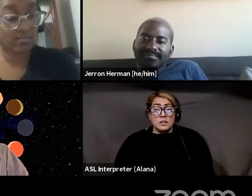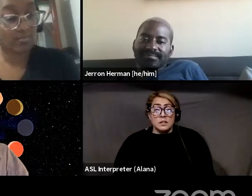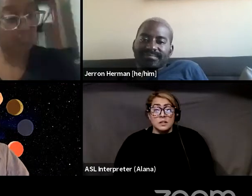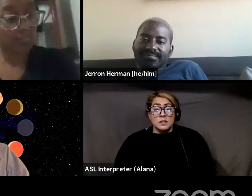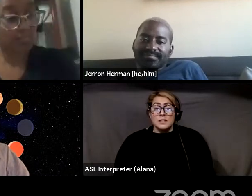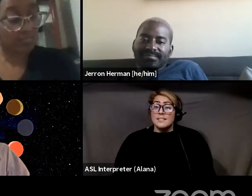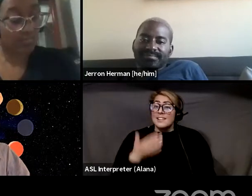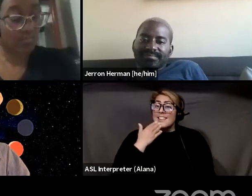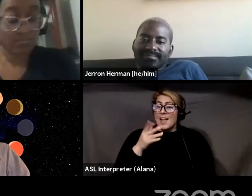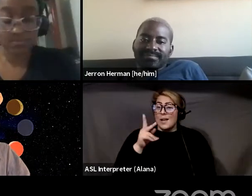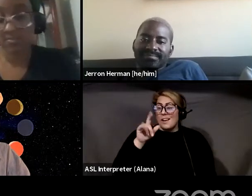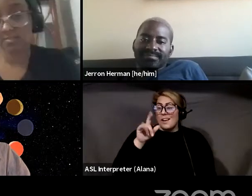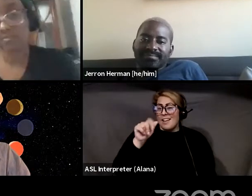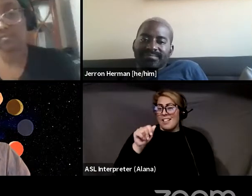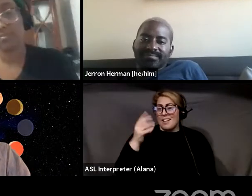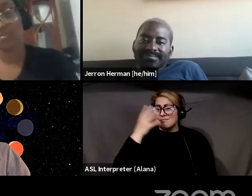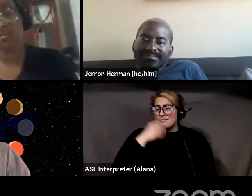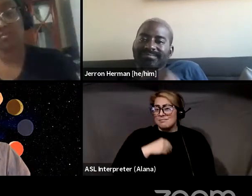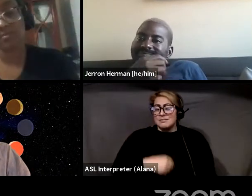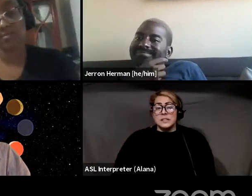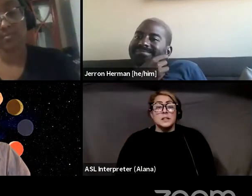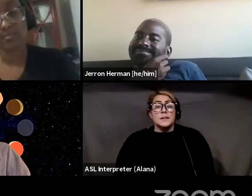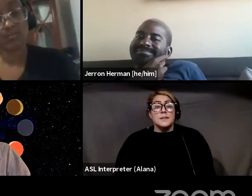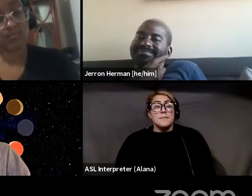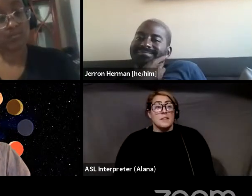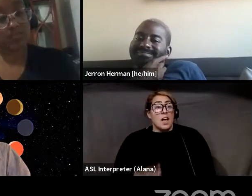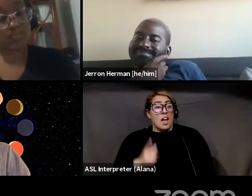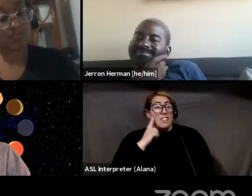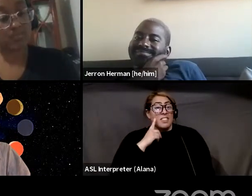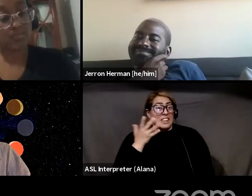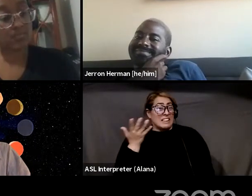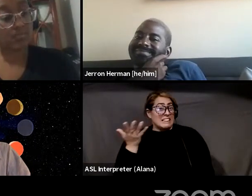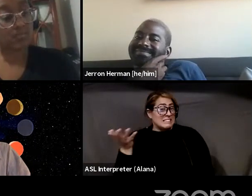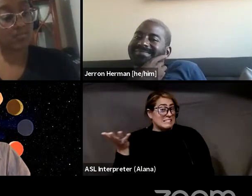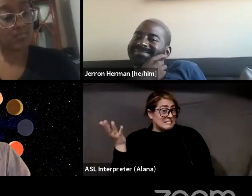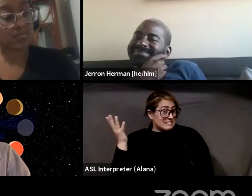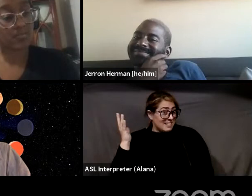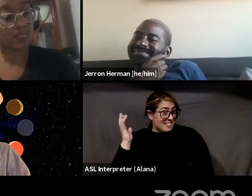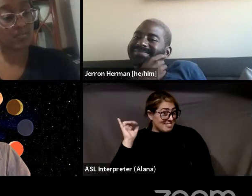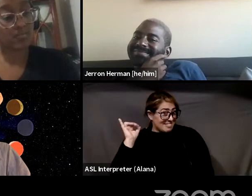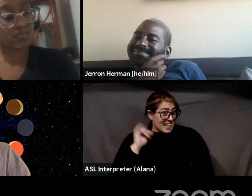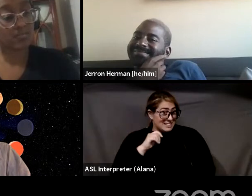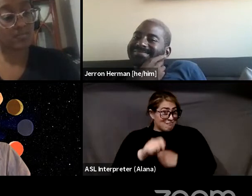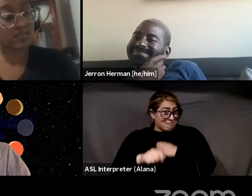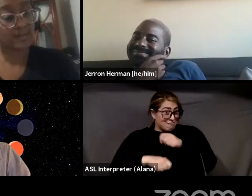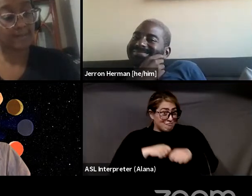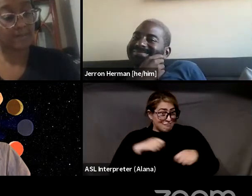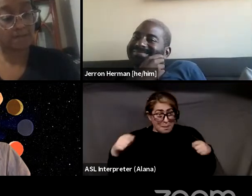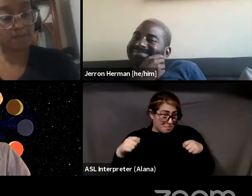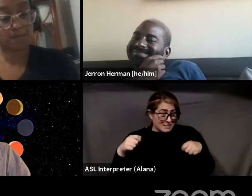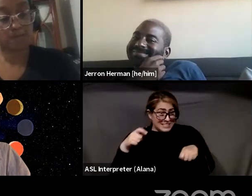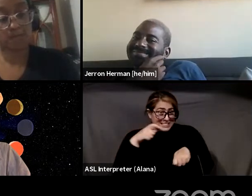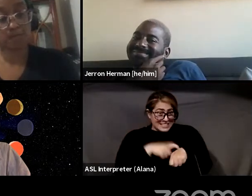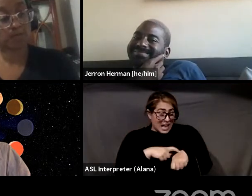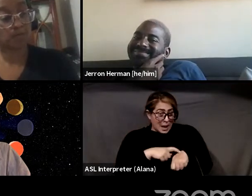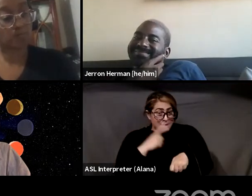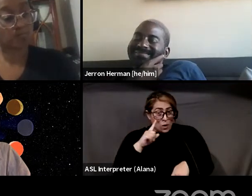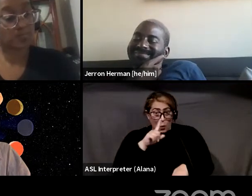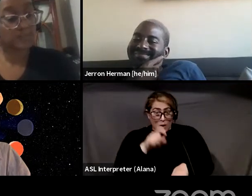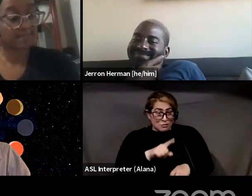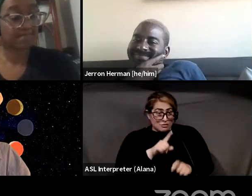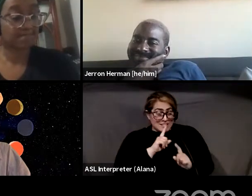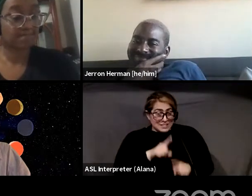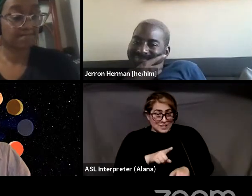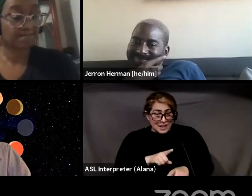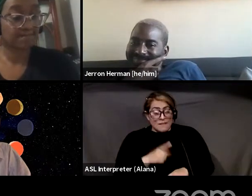Thank you, Kayla. Thanks for that. I think that's going to be the time we have for Q&A. There is one question